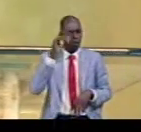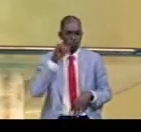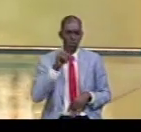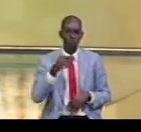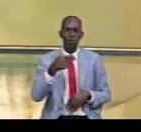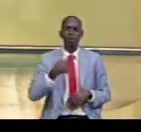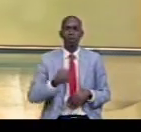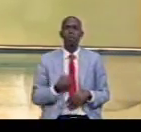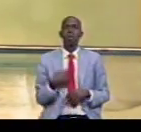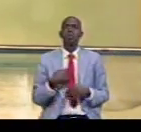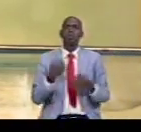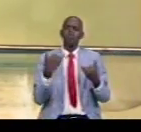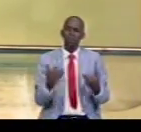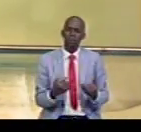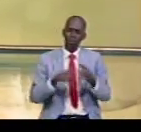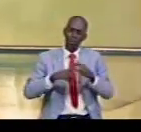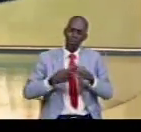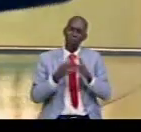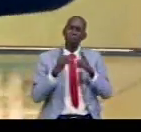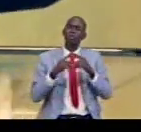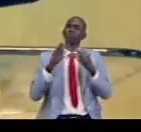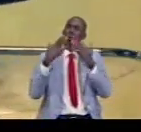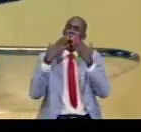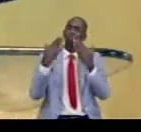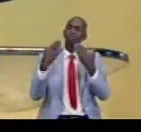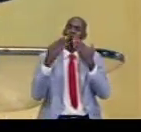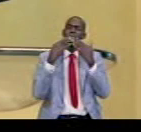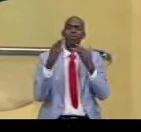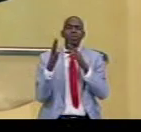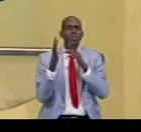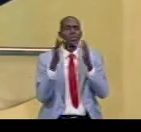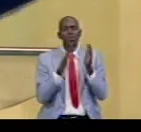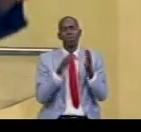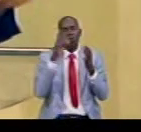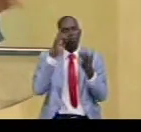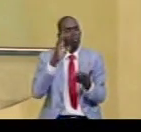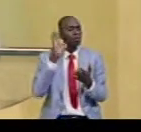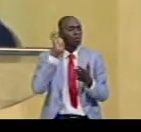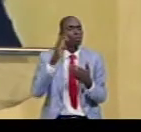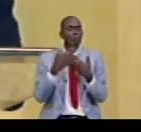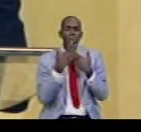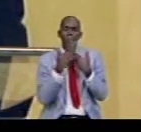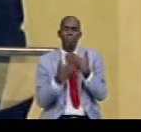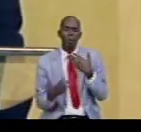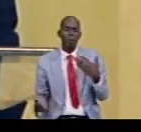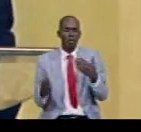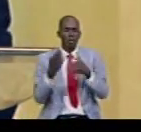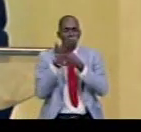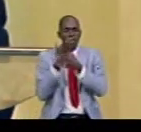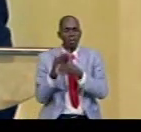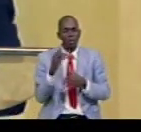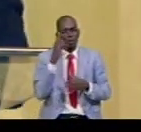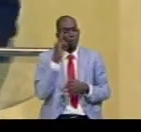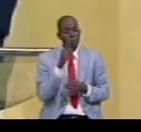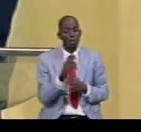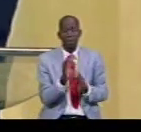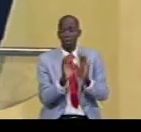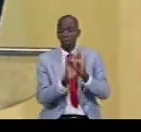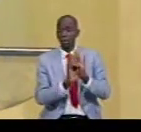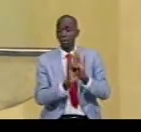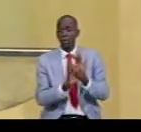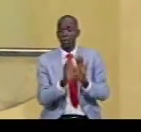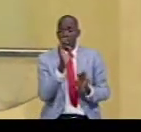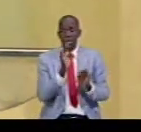for shedding his own blood. Lord Jesus, thank you, you shed that blood. Thank you. Supposing he did not die on the cross, we would